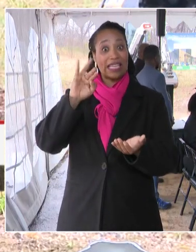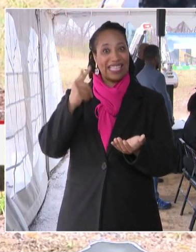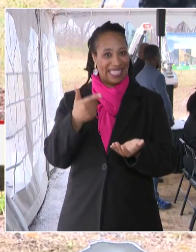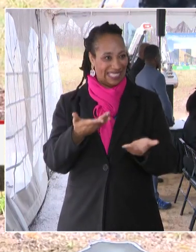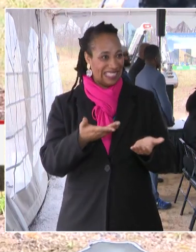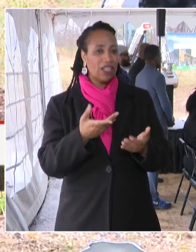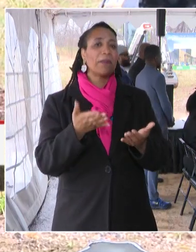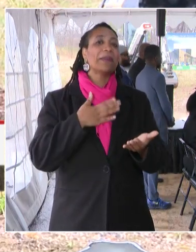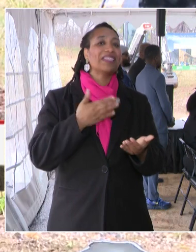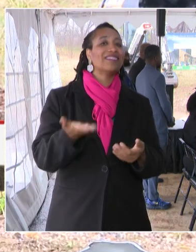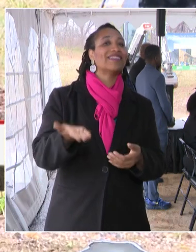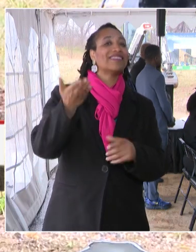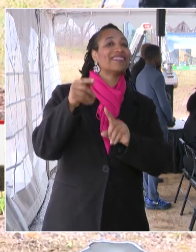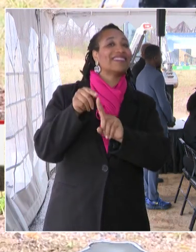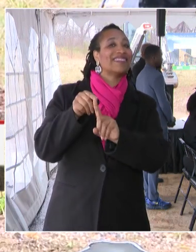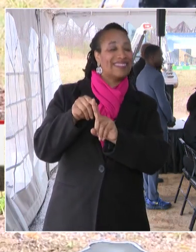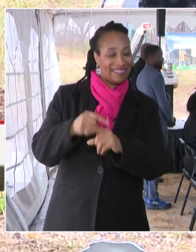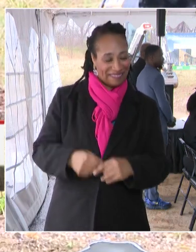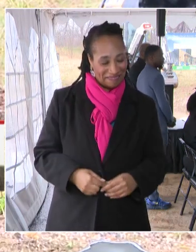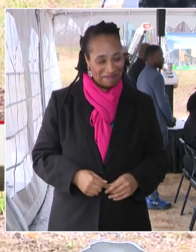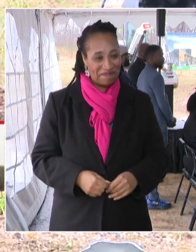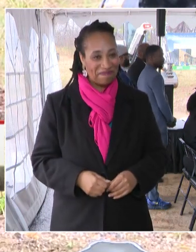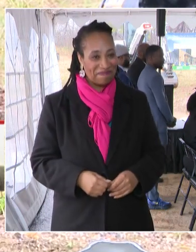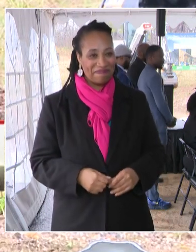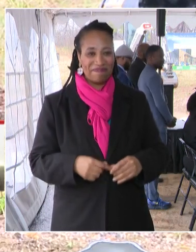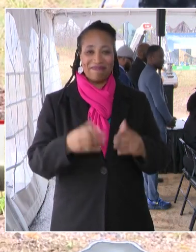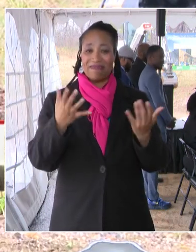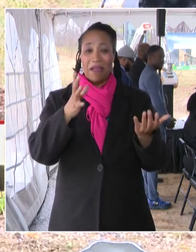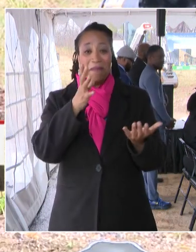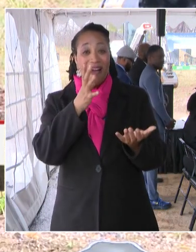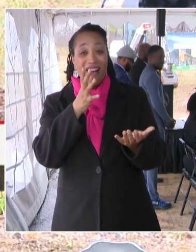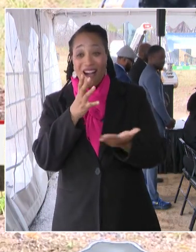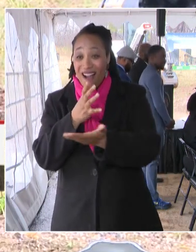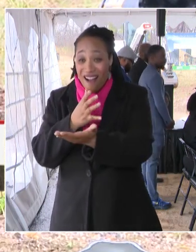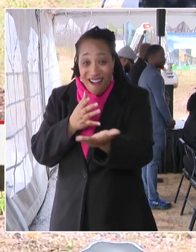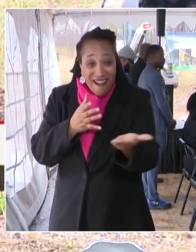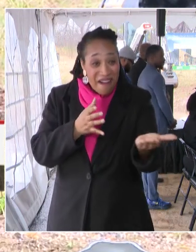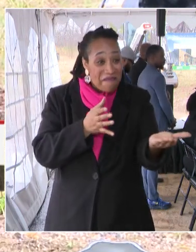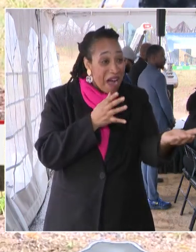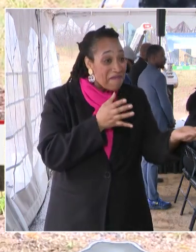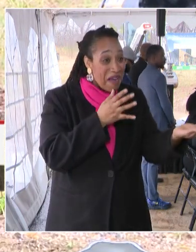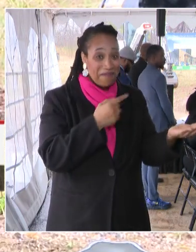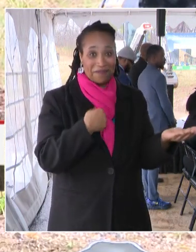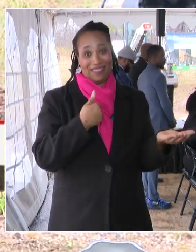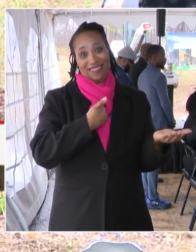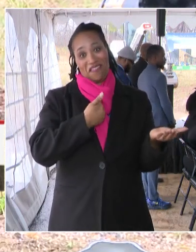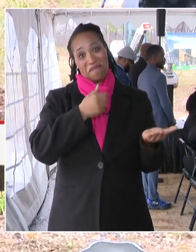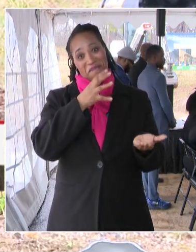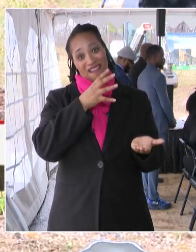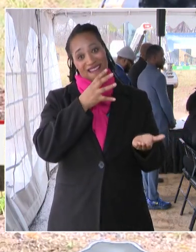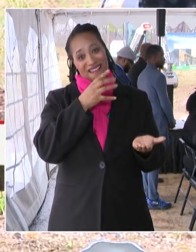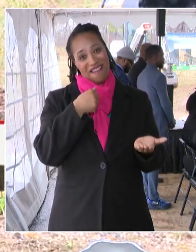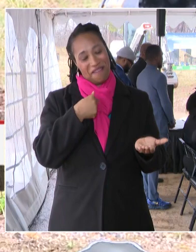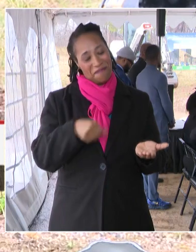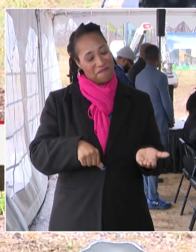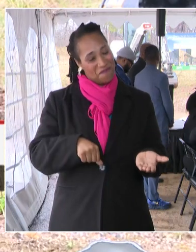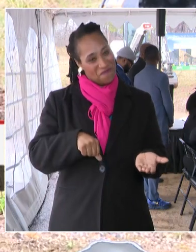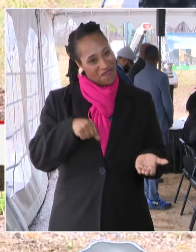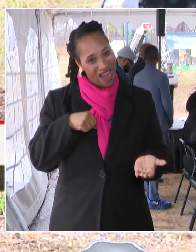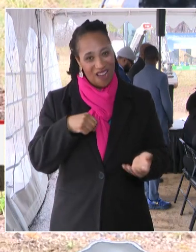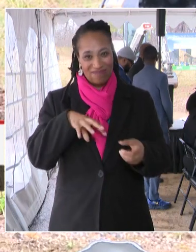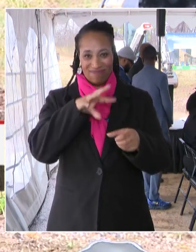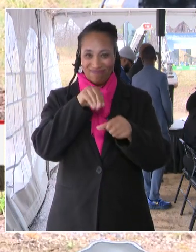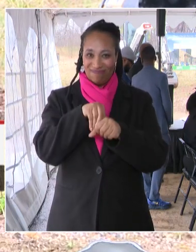To the mothers, I am a mother, and we take great pride in having things and activities for our children to go.